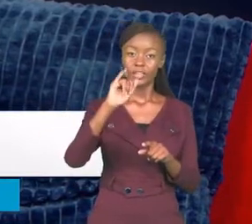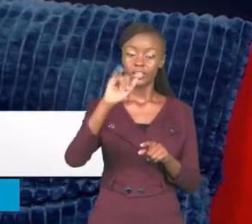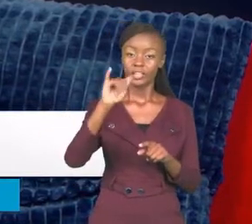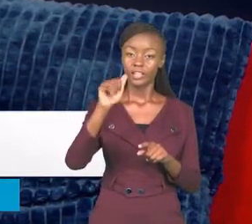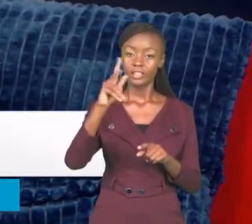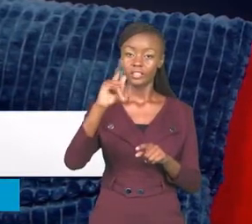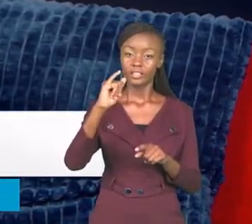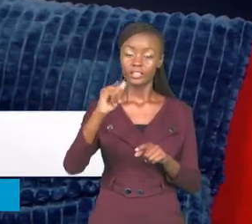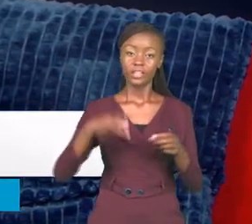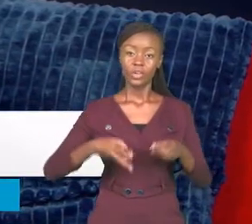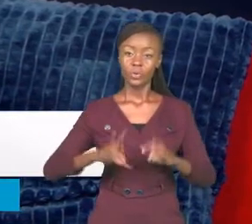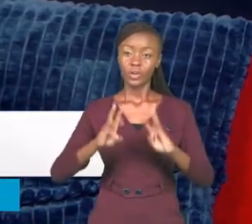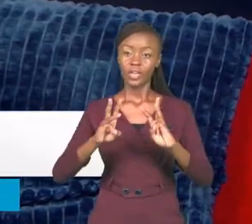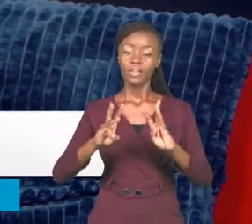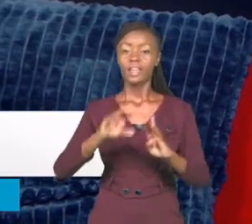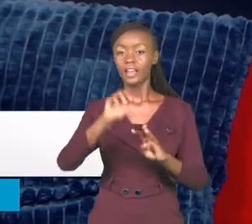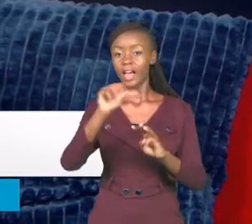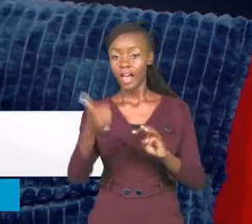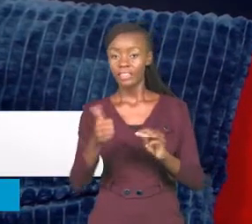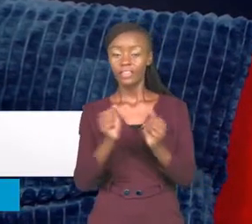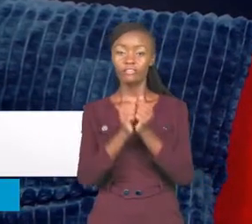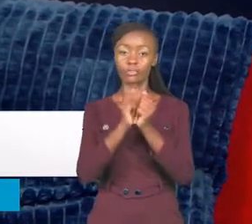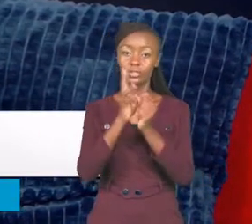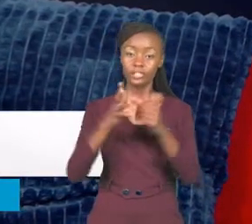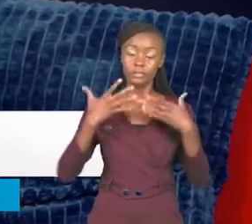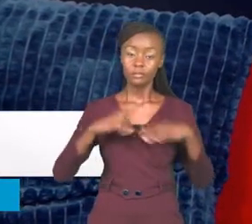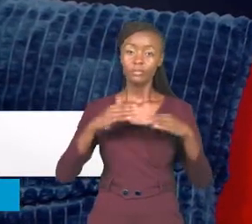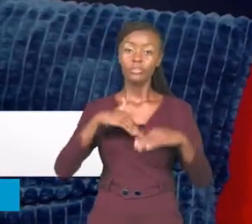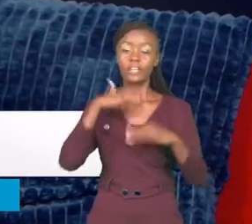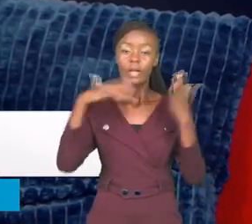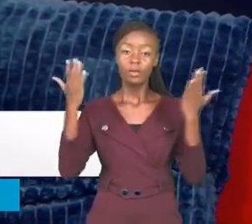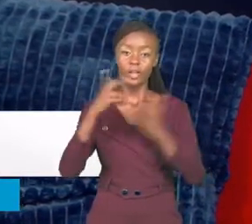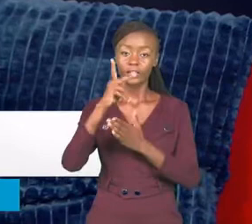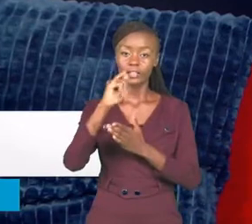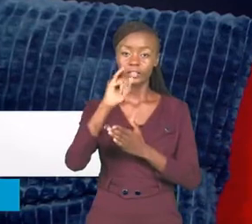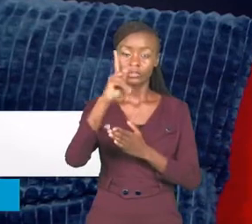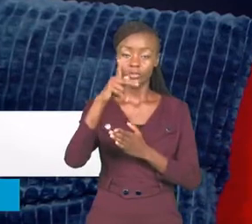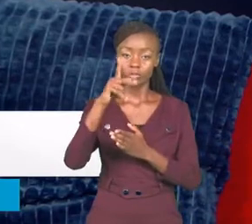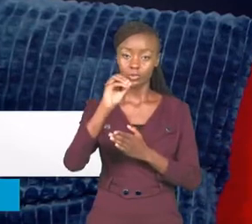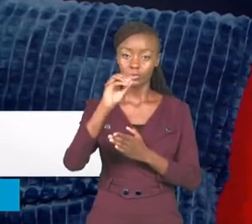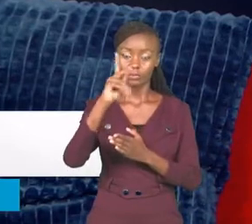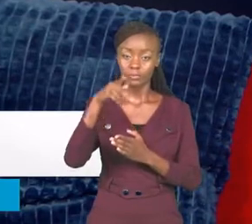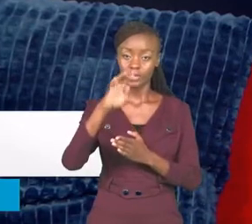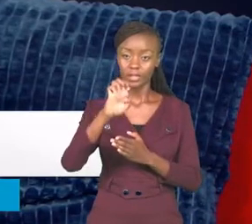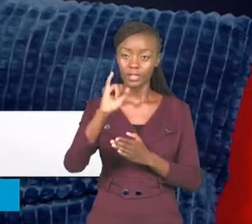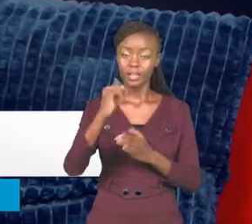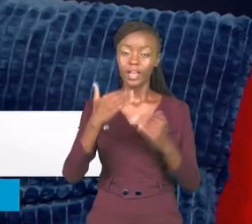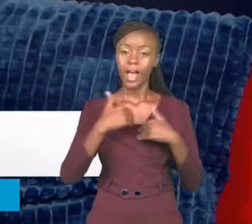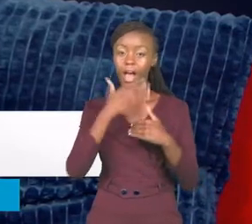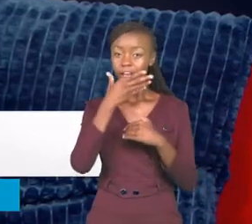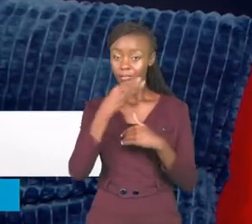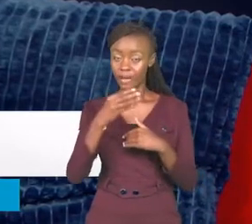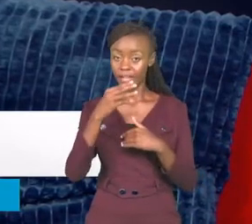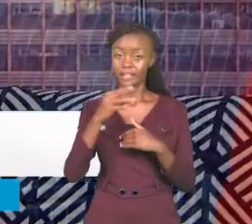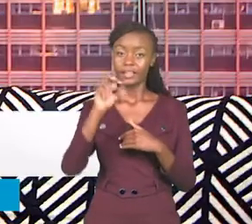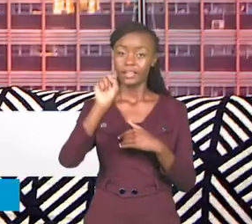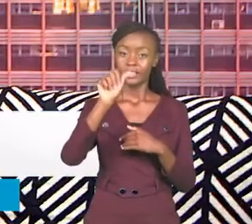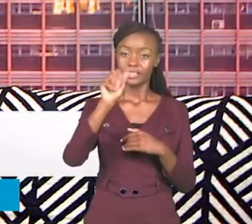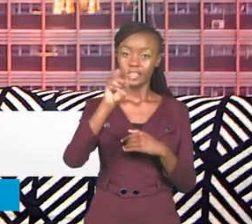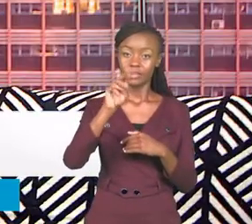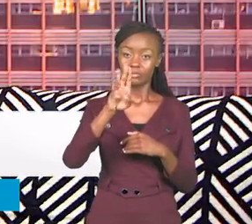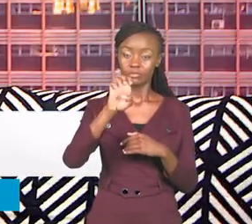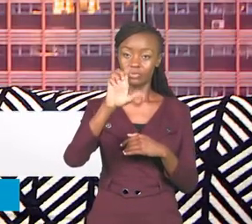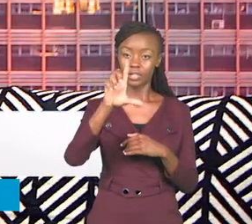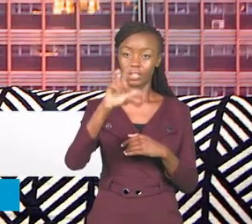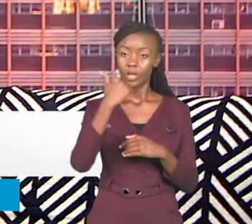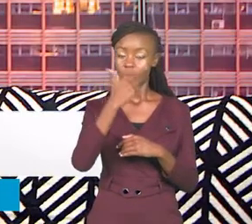lost their lives at Kikopey. In studio to discuss this, further, I'm joined by Samuel Musumba, who is the manager in charge of road